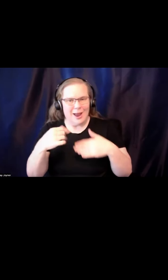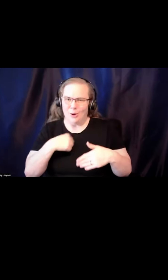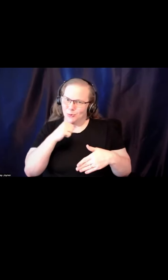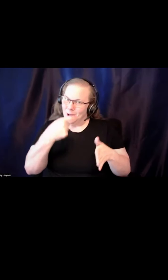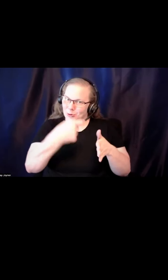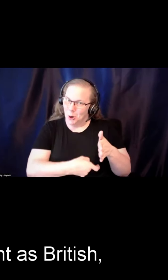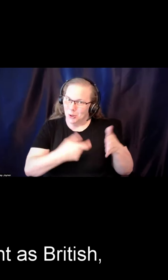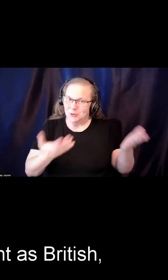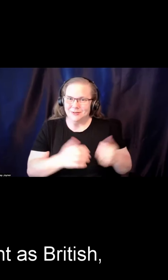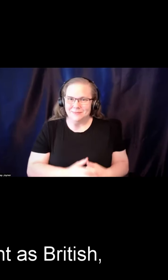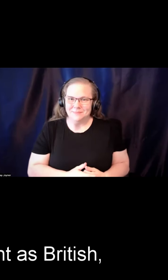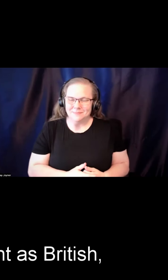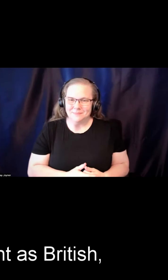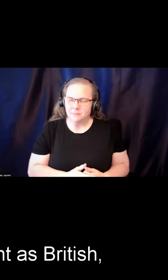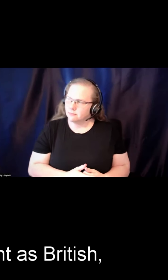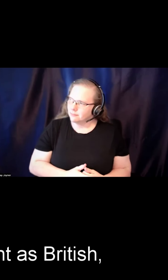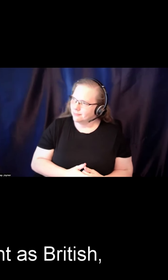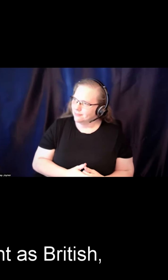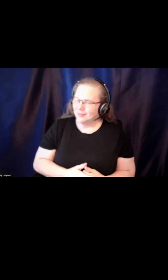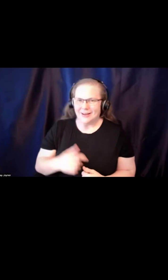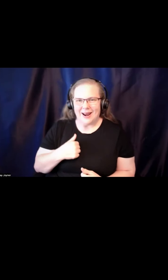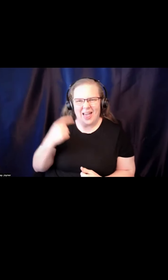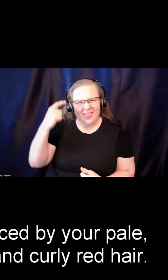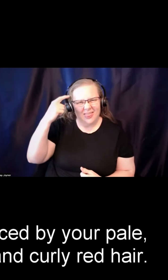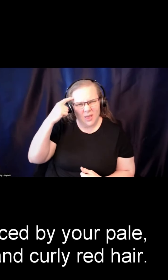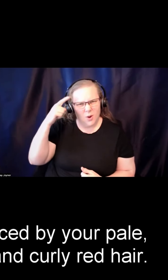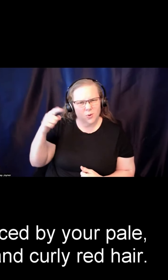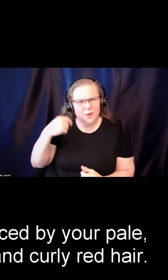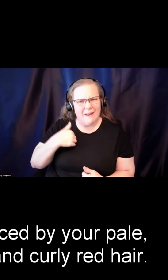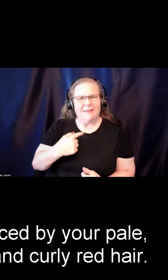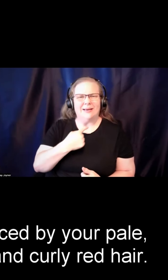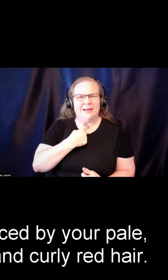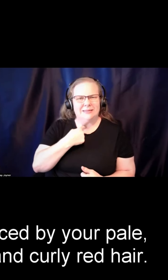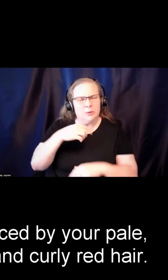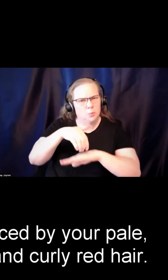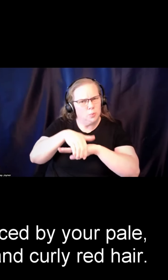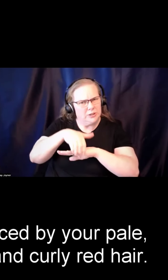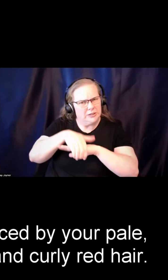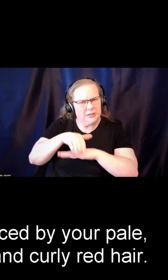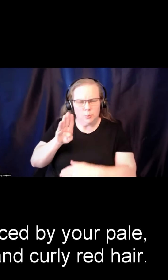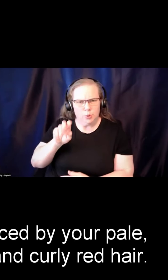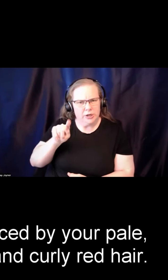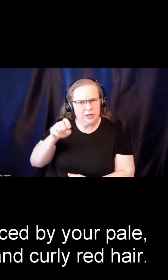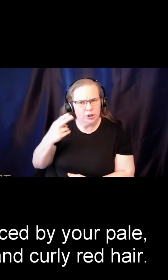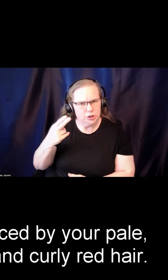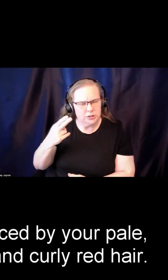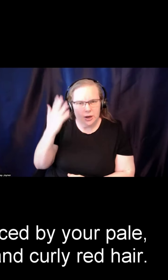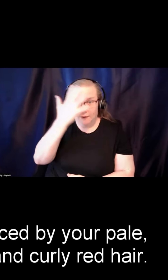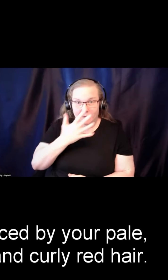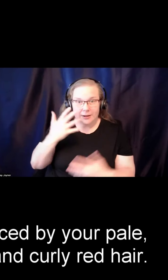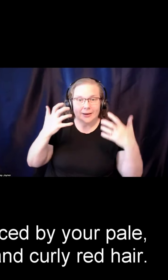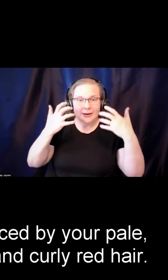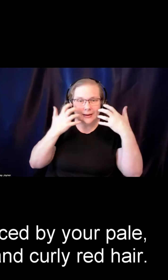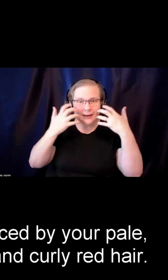charge." I read your accent as British, an assumption reinforced by your pale, fiercely freckled